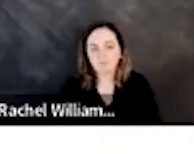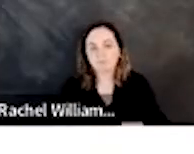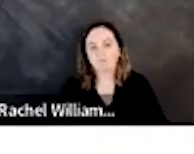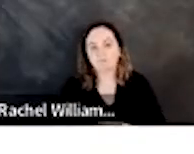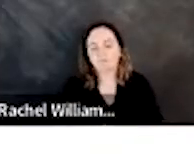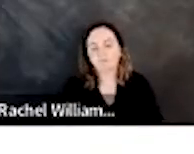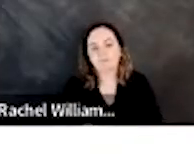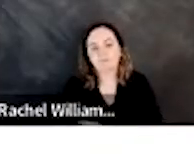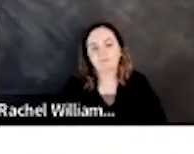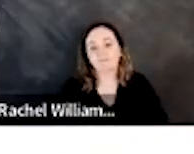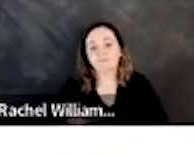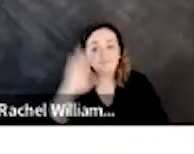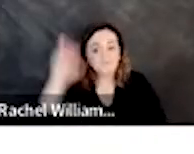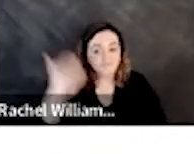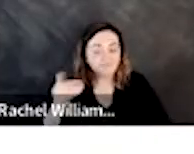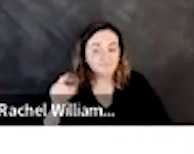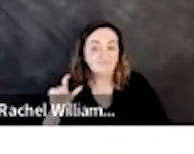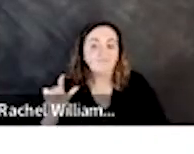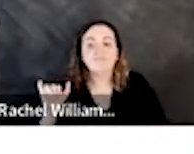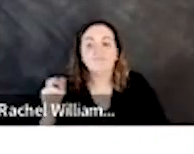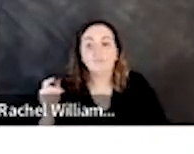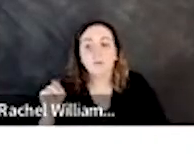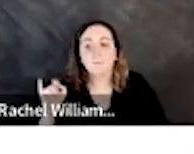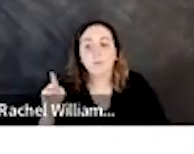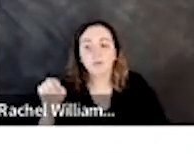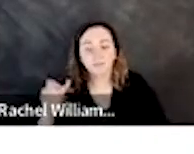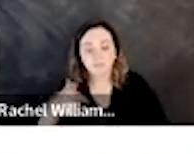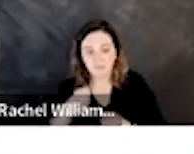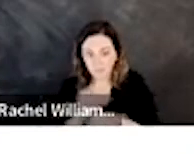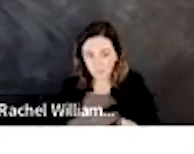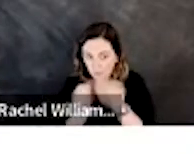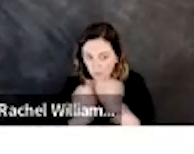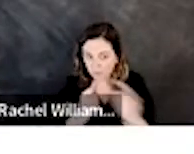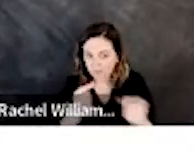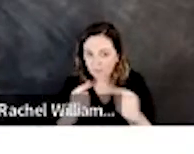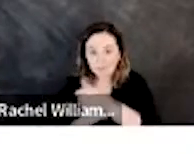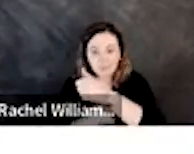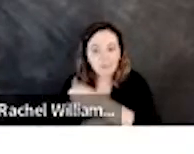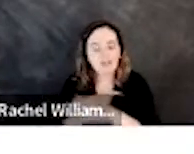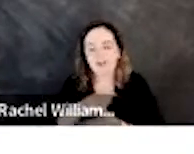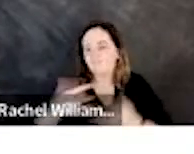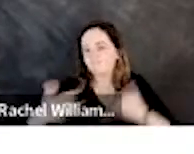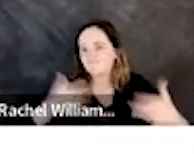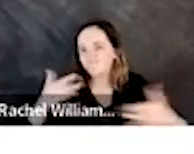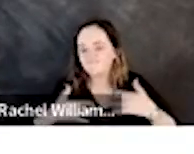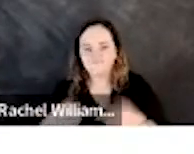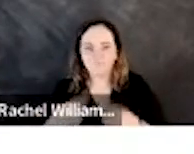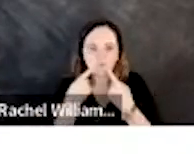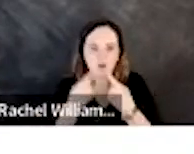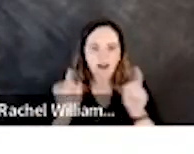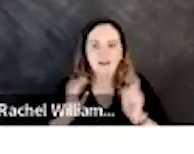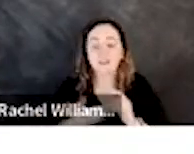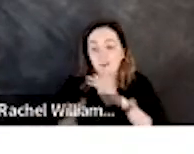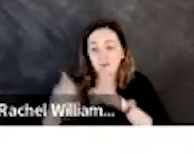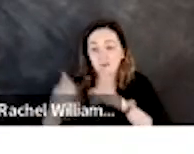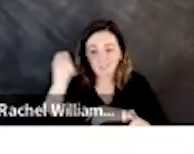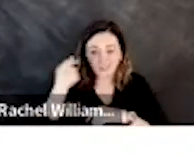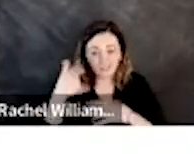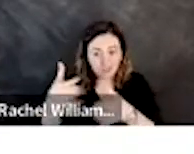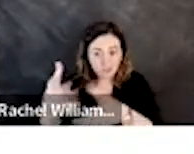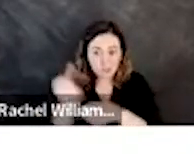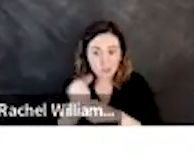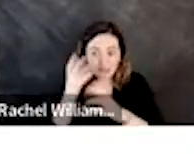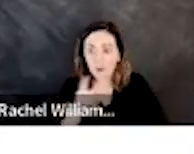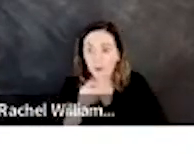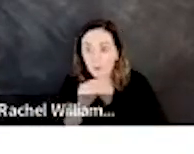Logan Barkas, and I am with the Durham Public Schools Foundation. I am so excited to announce our scholarship recipients for this year at